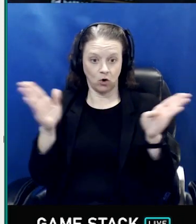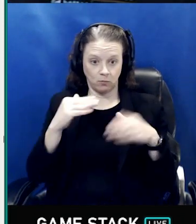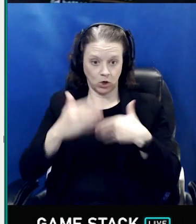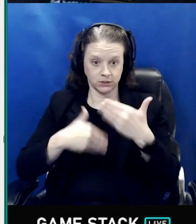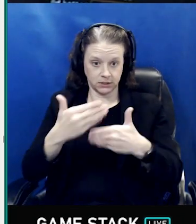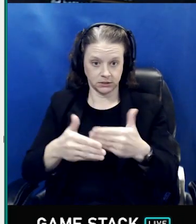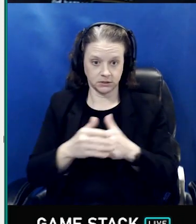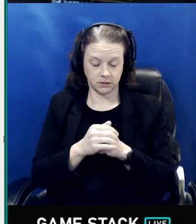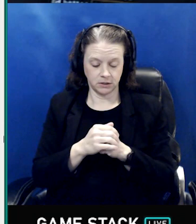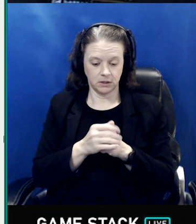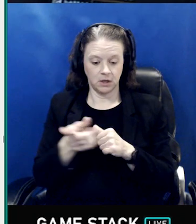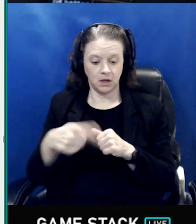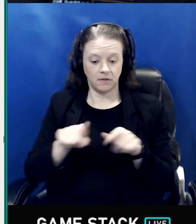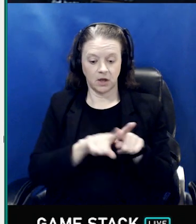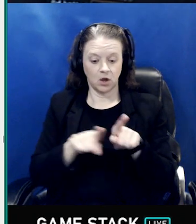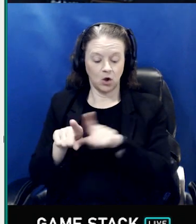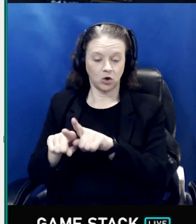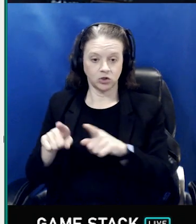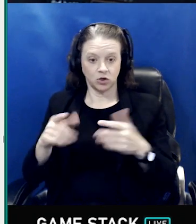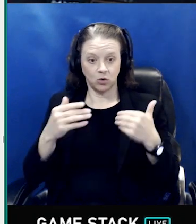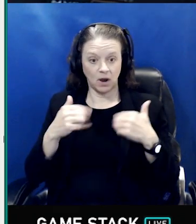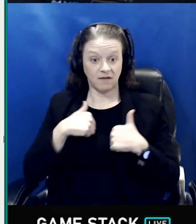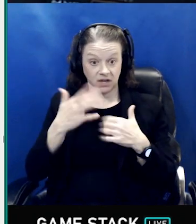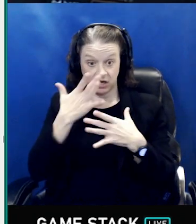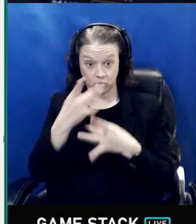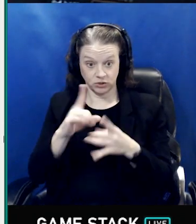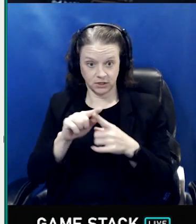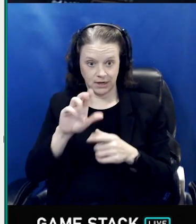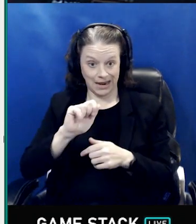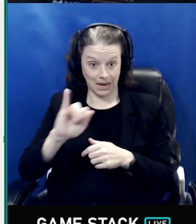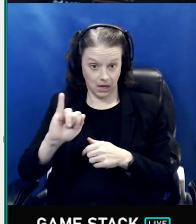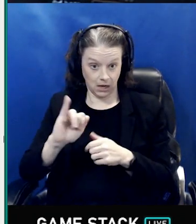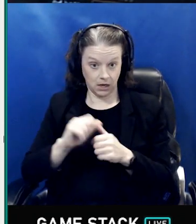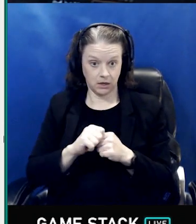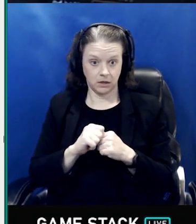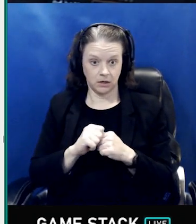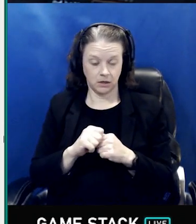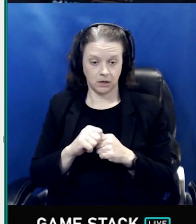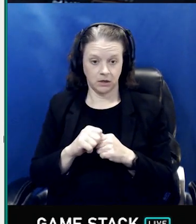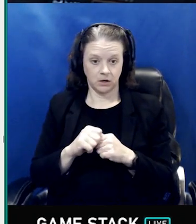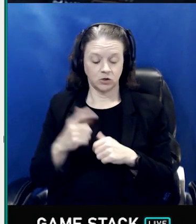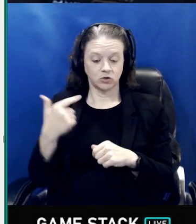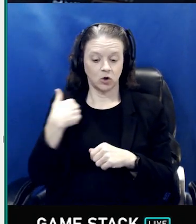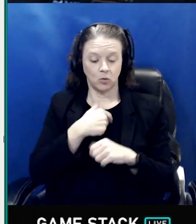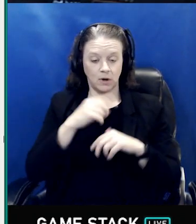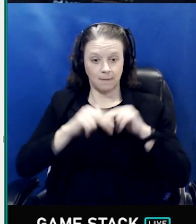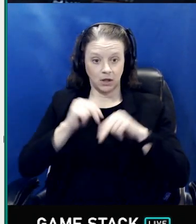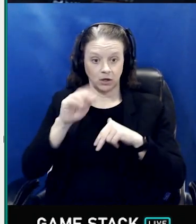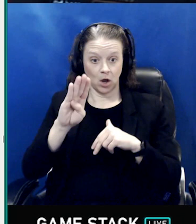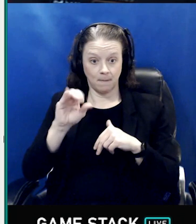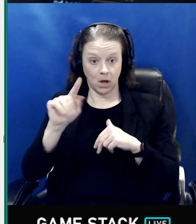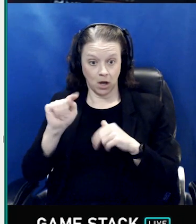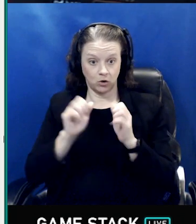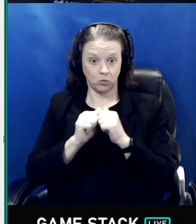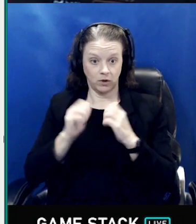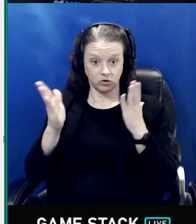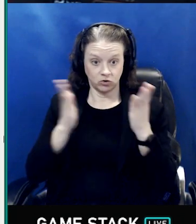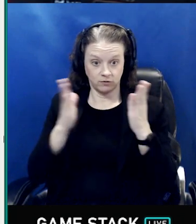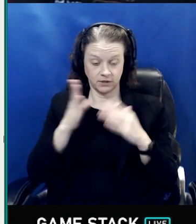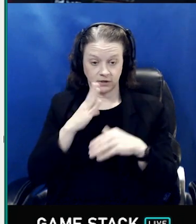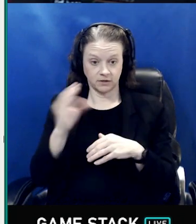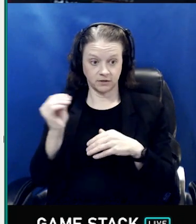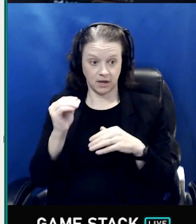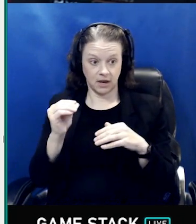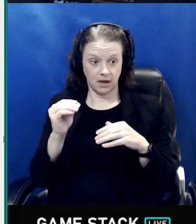They also have interested in AI. So with experimental purpose, we built a bot with both services and Q&A maker to